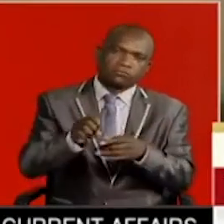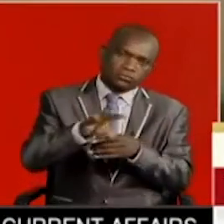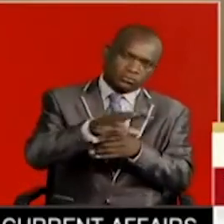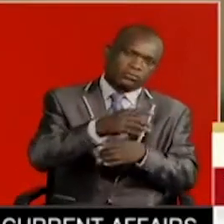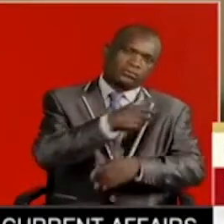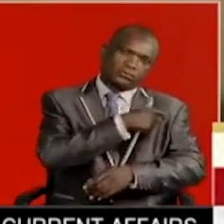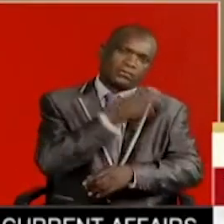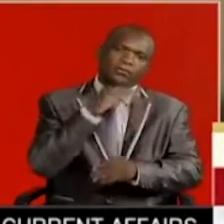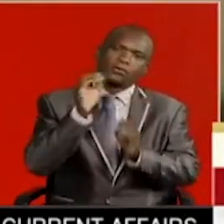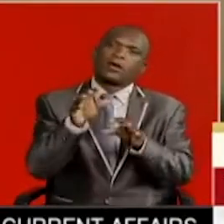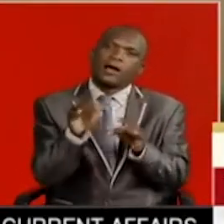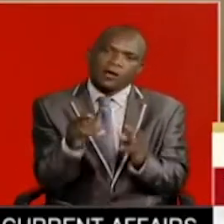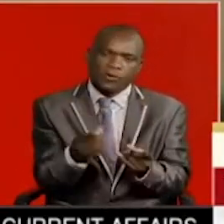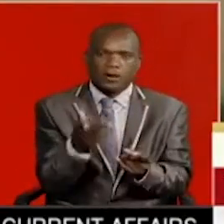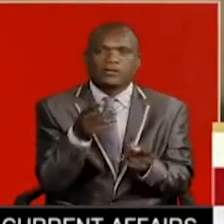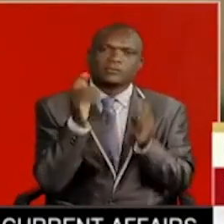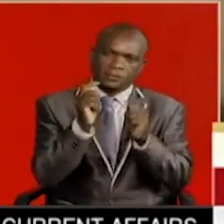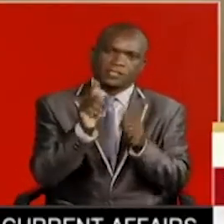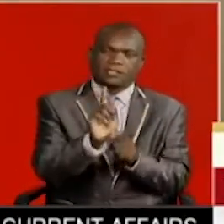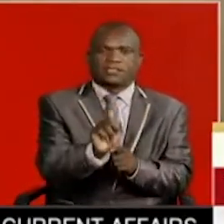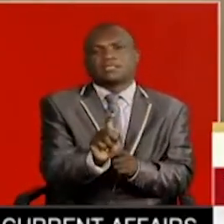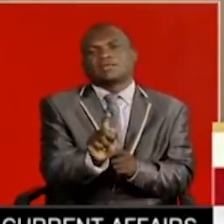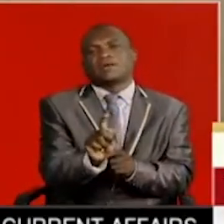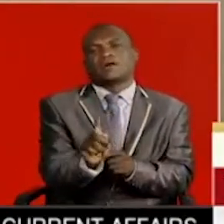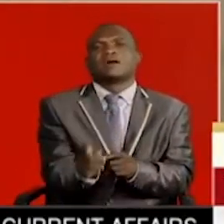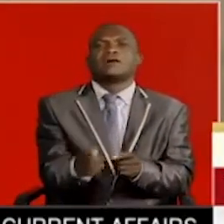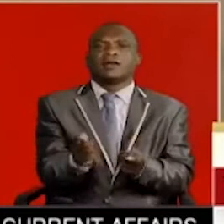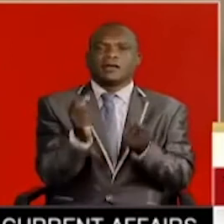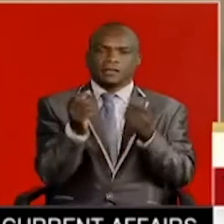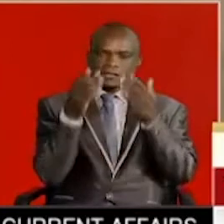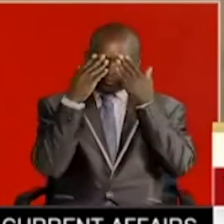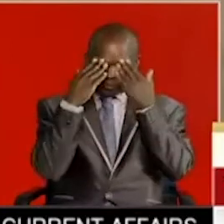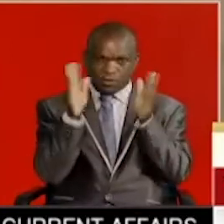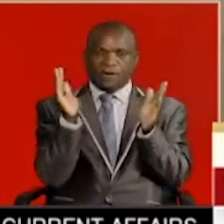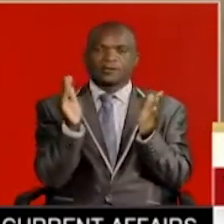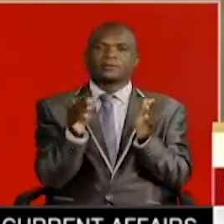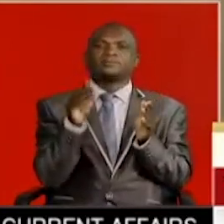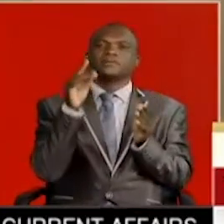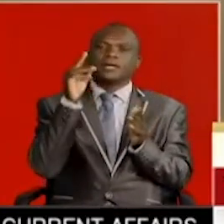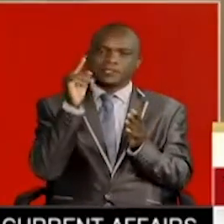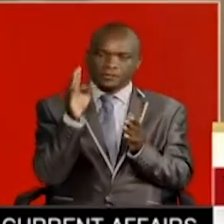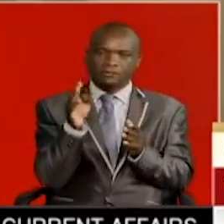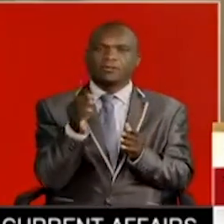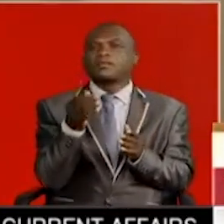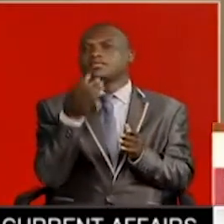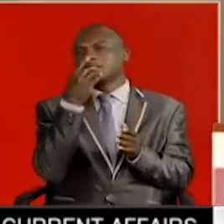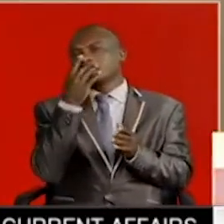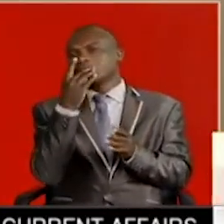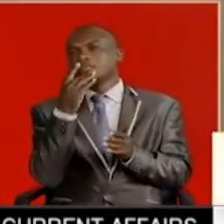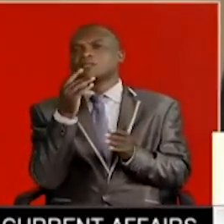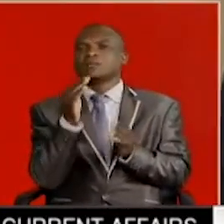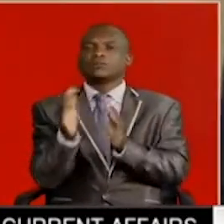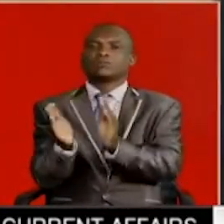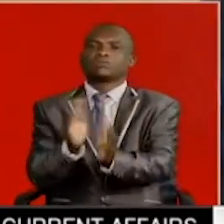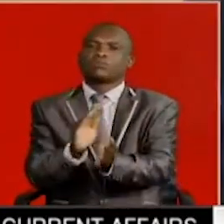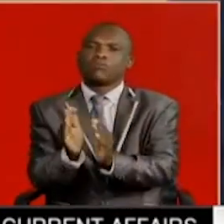As you are aware, when we talk of waste management, we are talking of